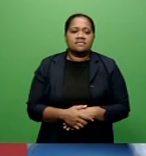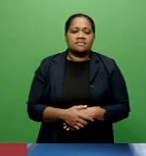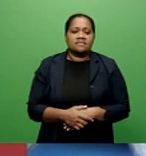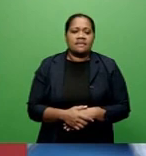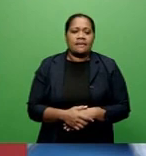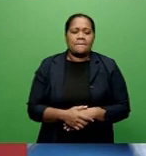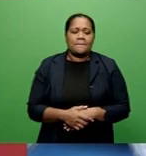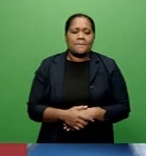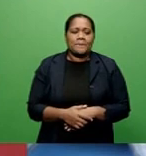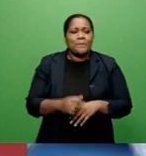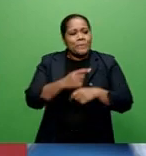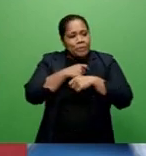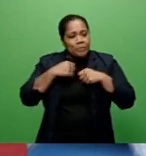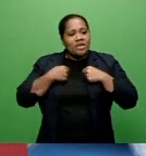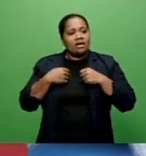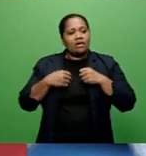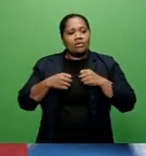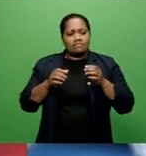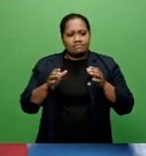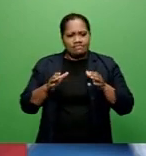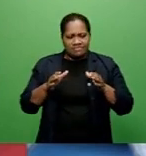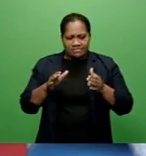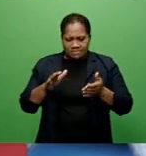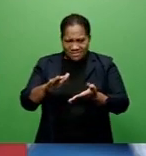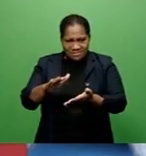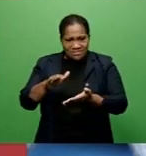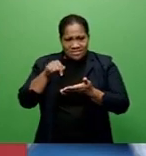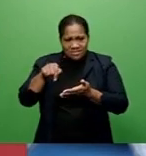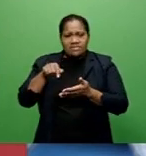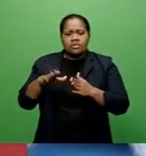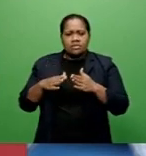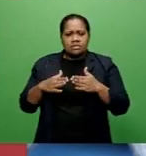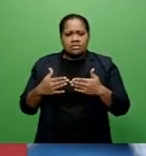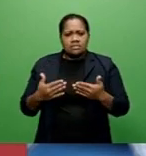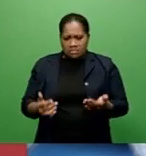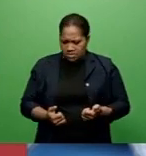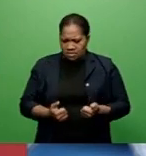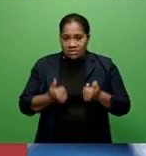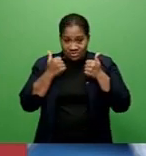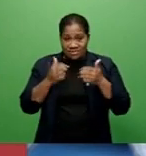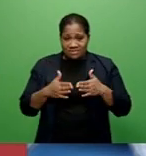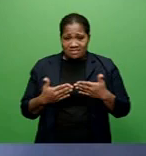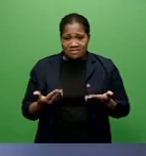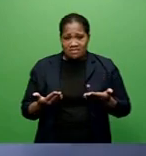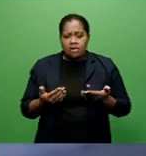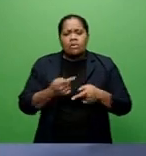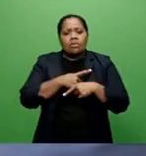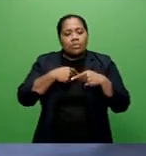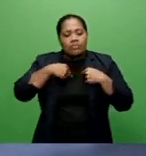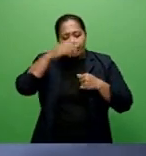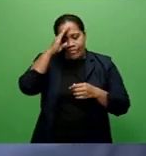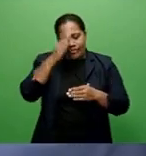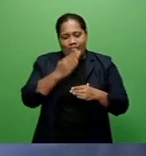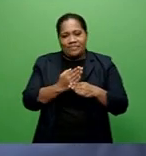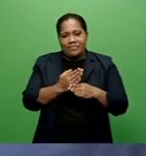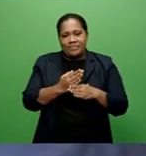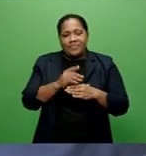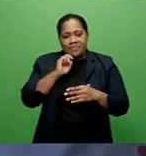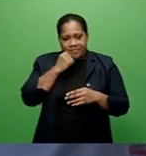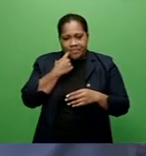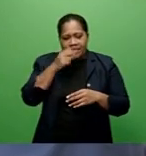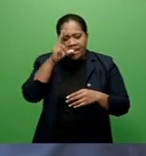our stock holding is reasonably good at this stage. and we are hoping that we will be able